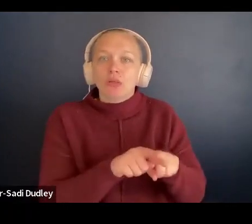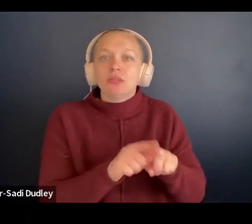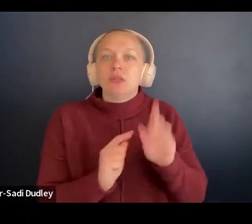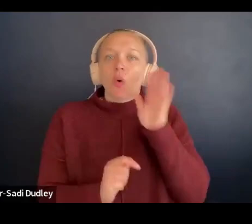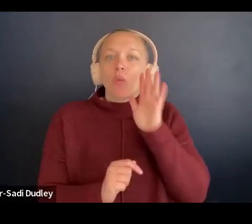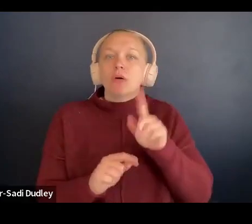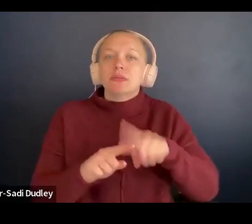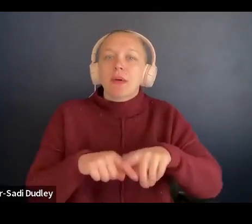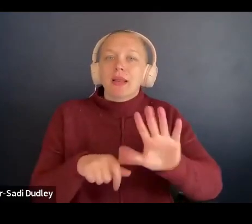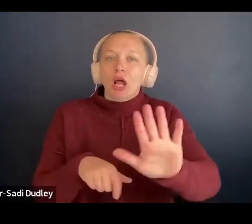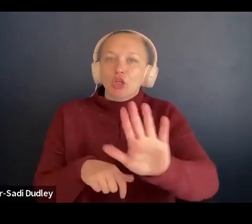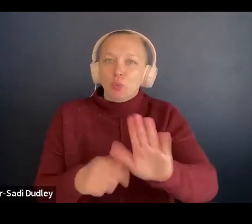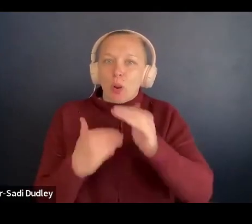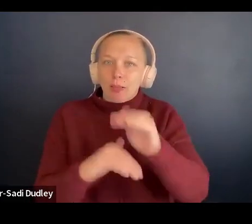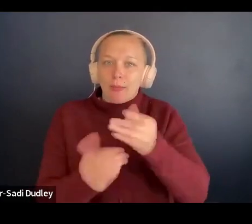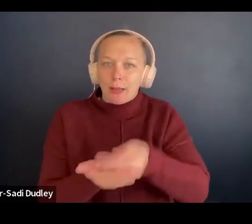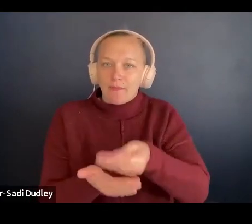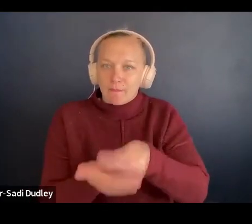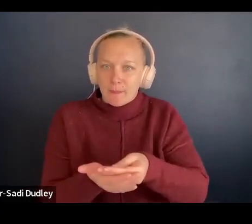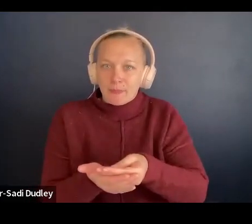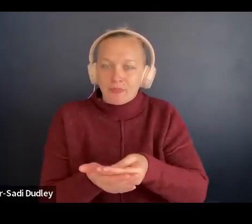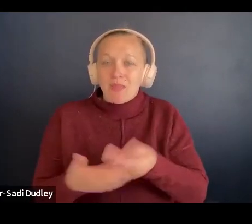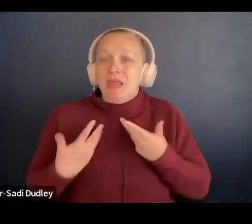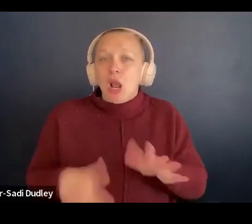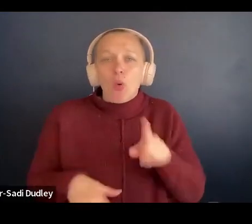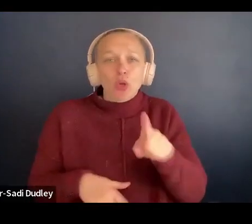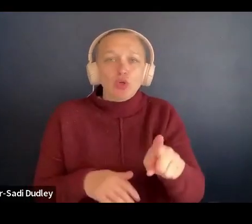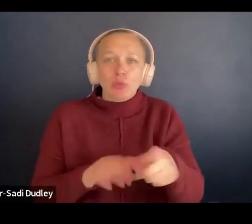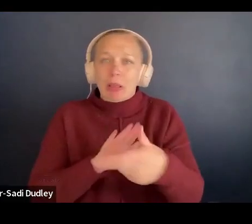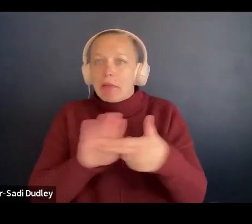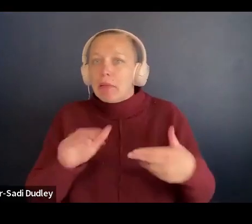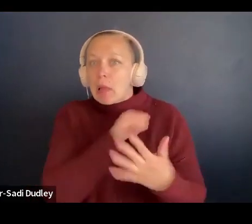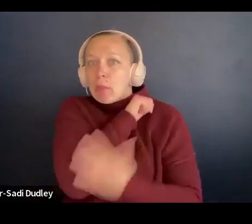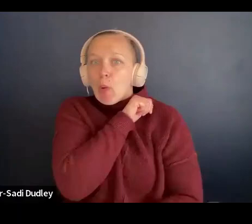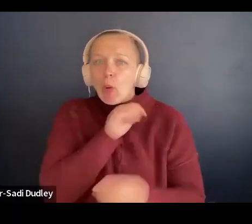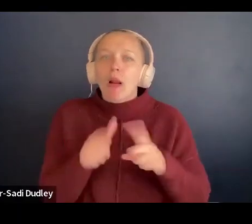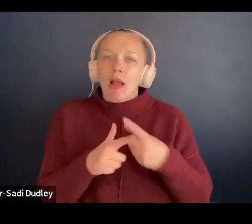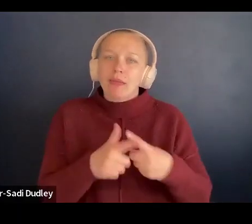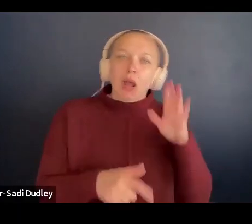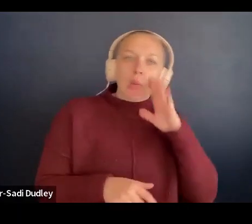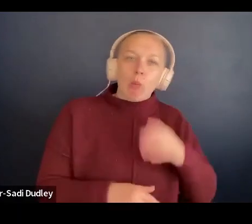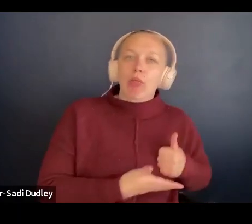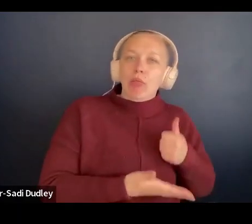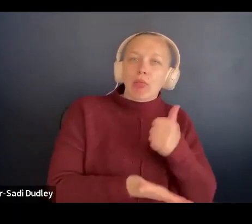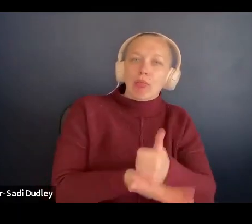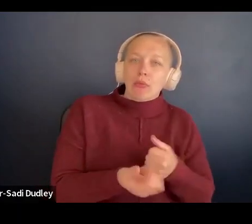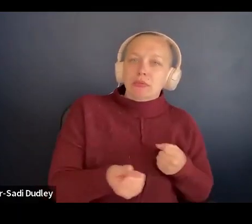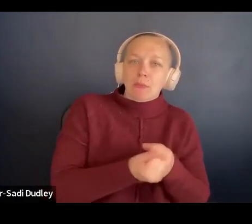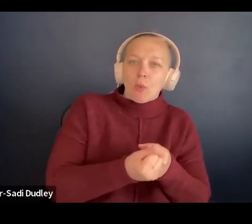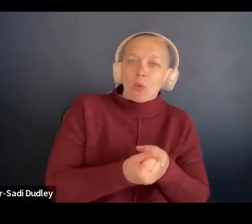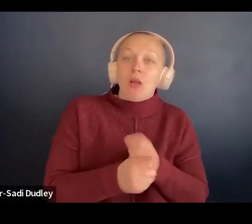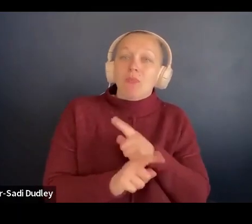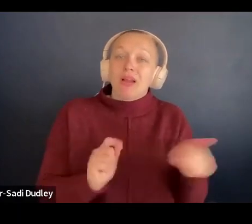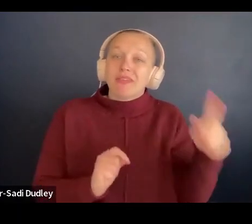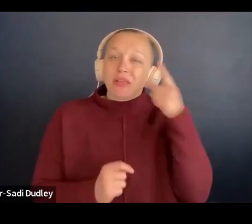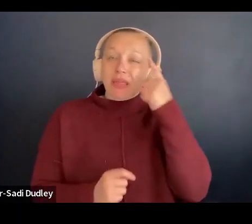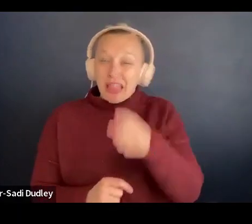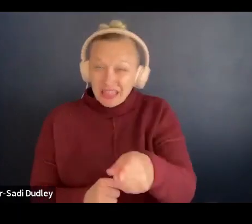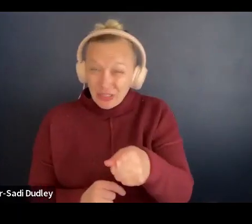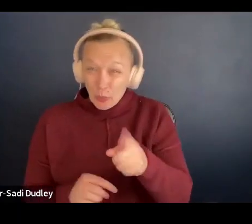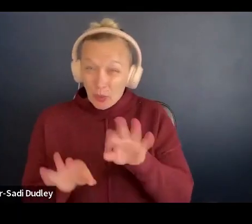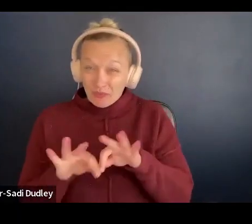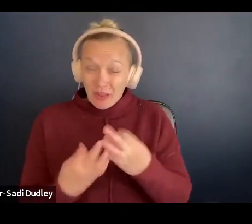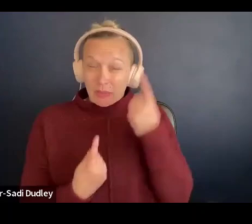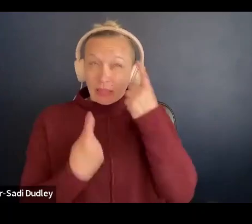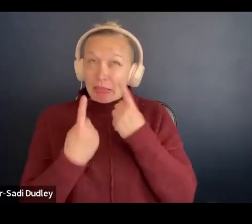However, a really great resource for when you're getting to that point where you're thinking, the money might run out, it's a great time to call the